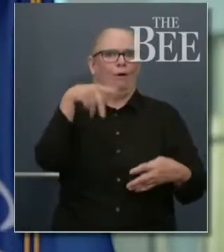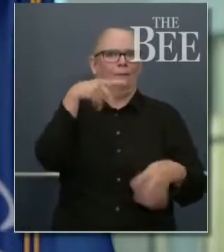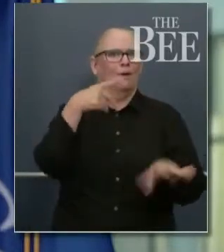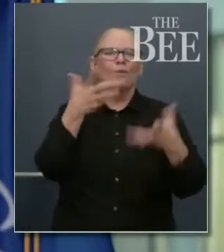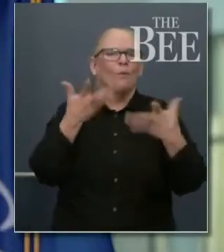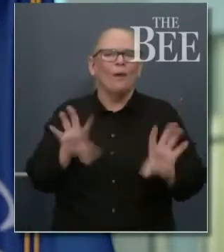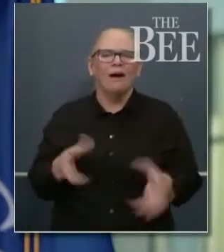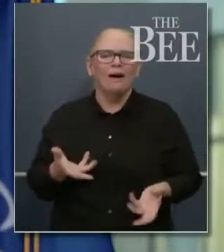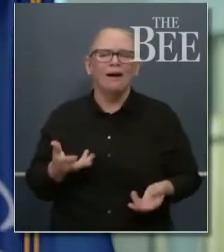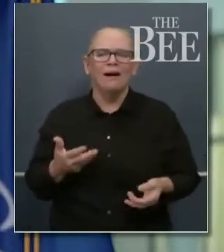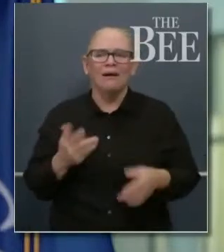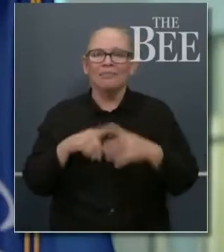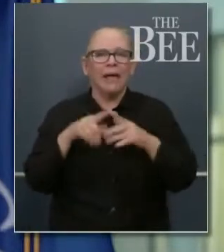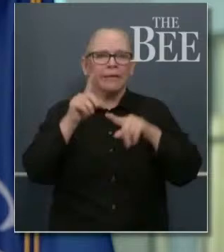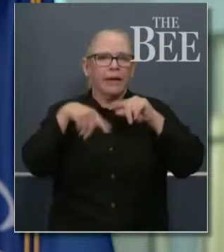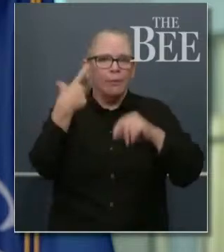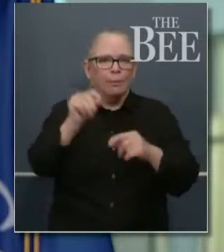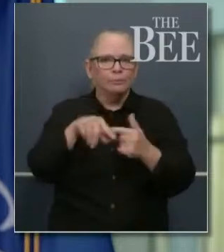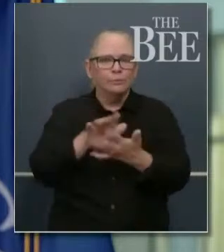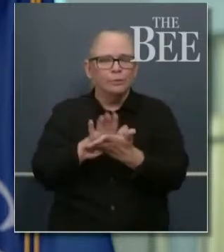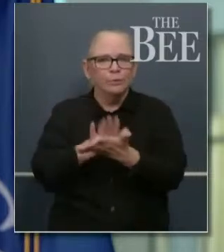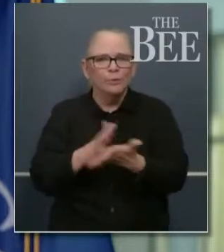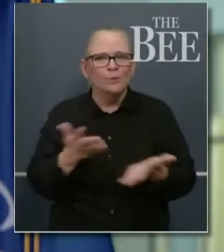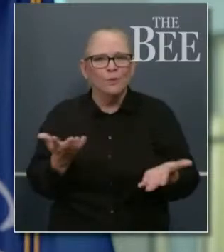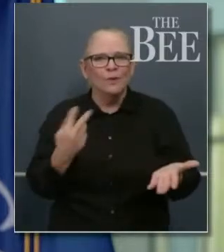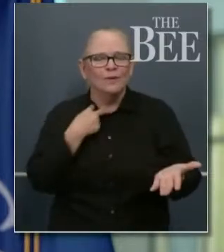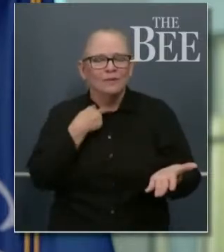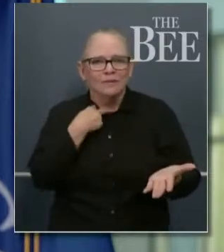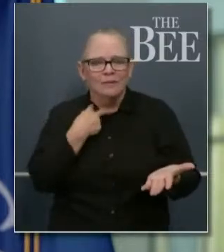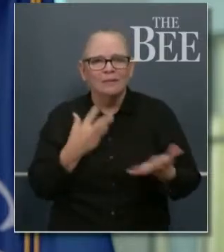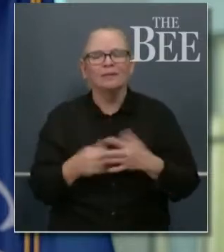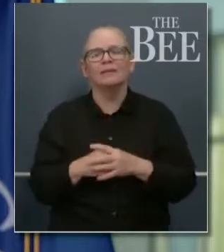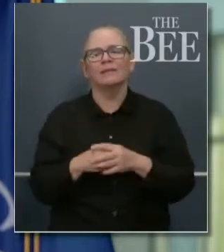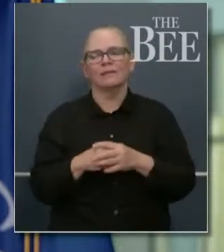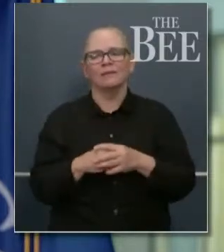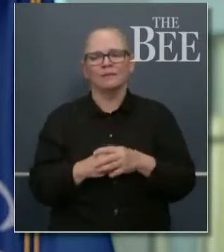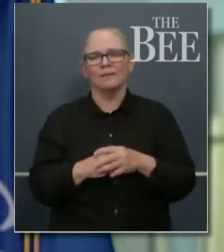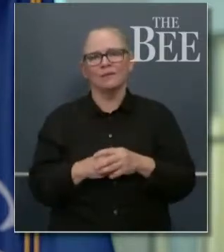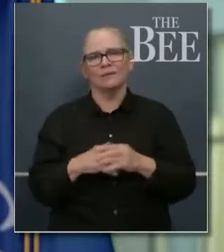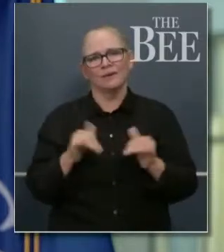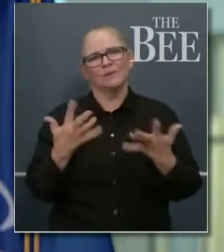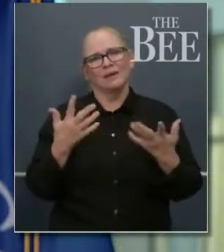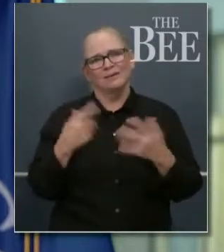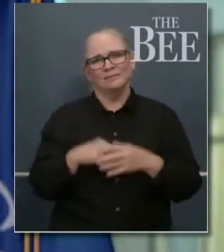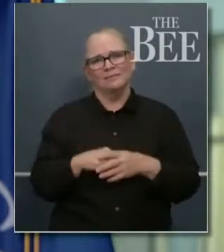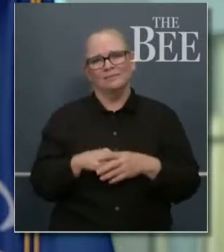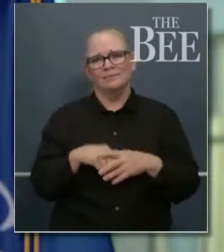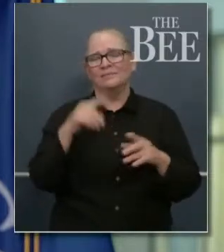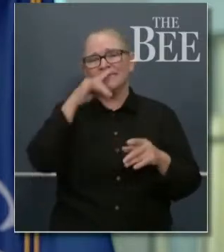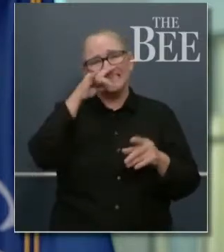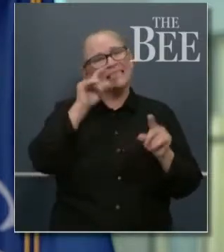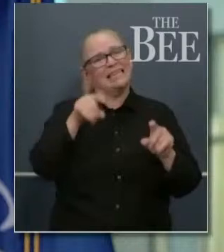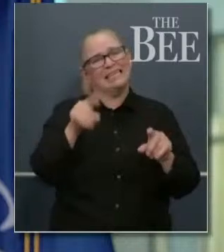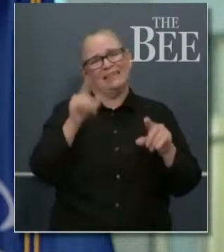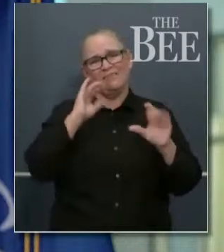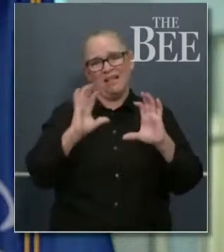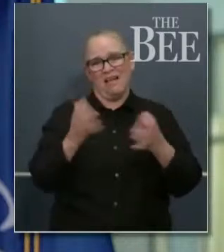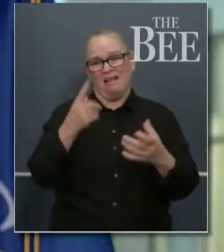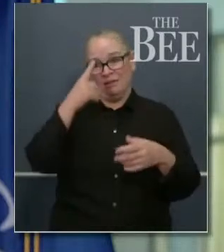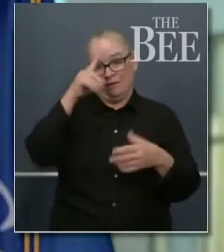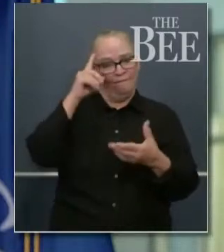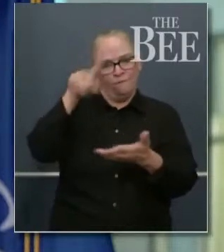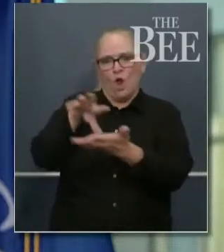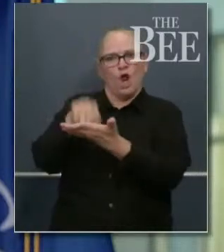they belong. And that's with in-person instruction to deal not only with academic needs, but social-emotional needs, which are